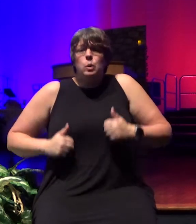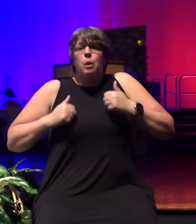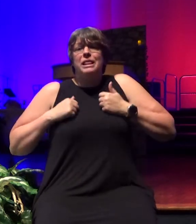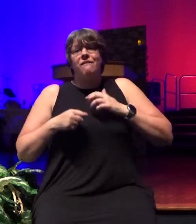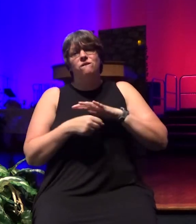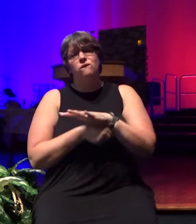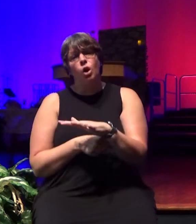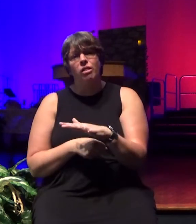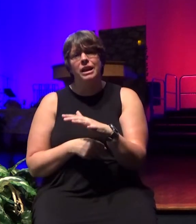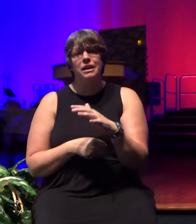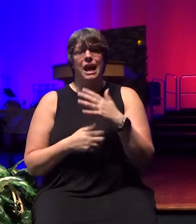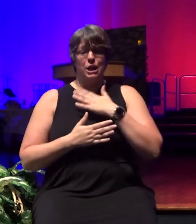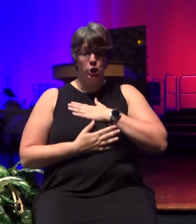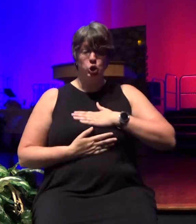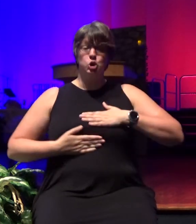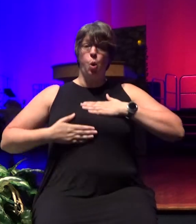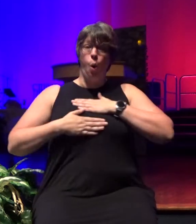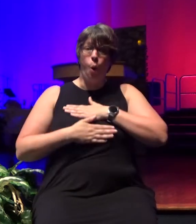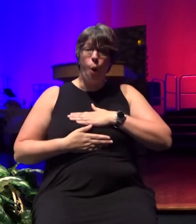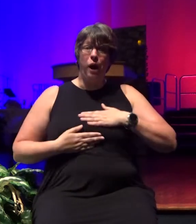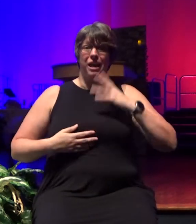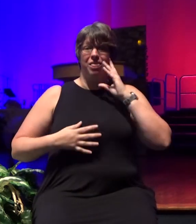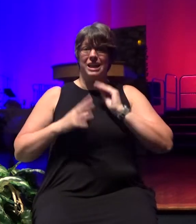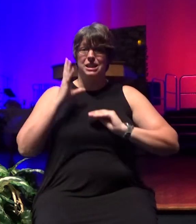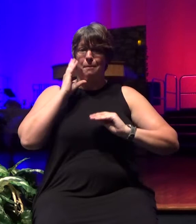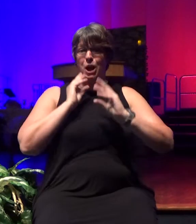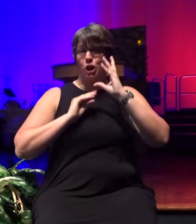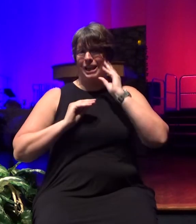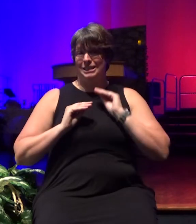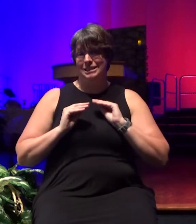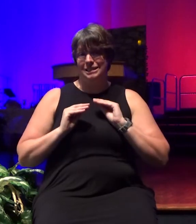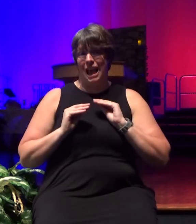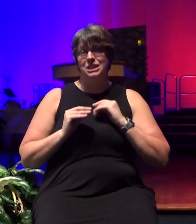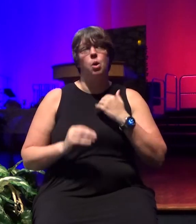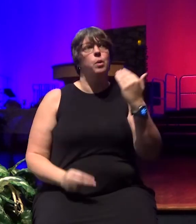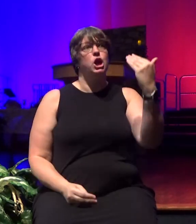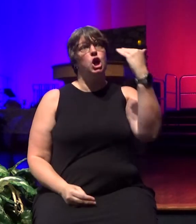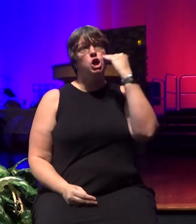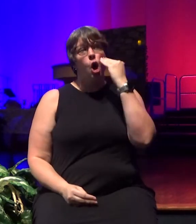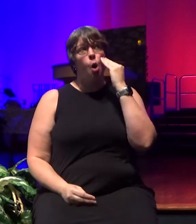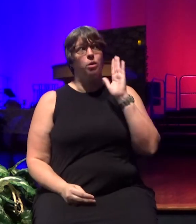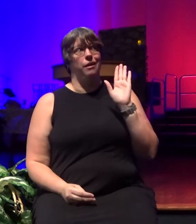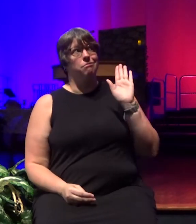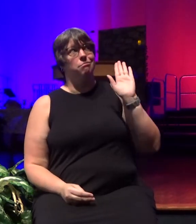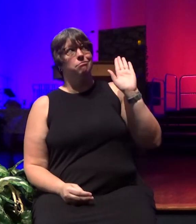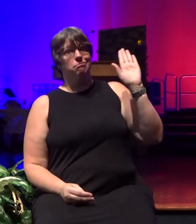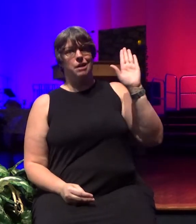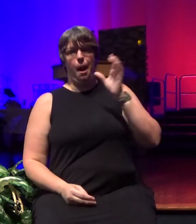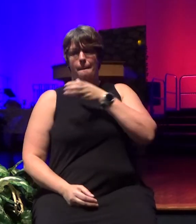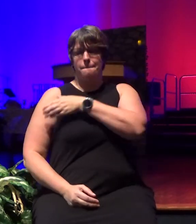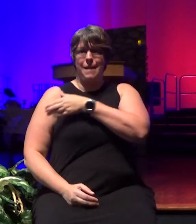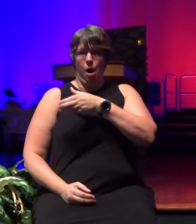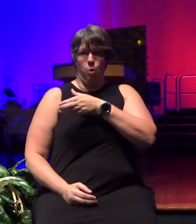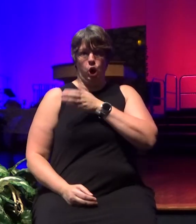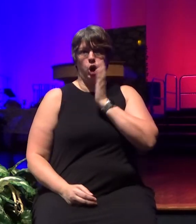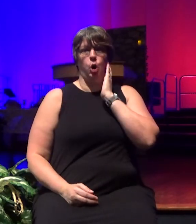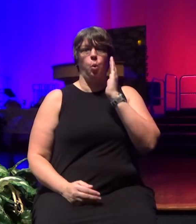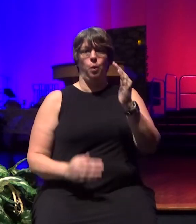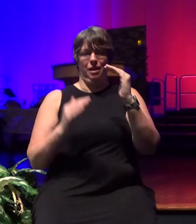we glide free from the body, the master pilot takes over